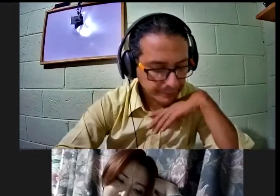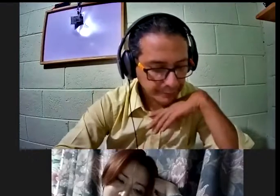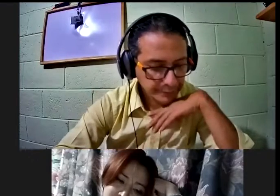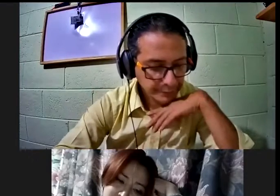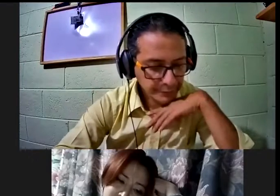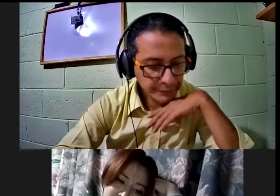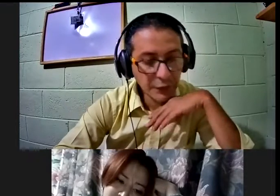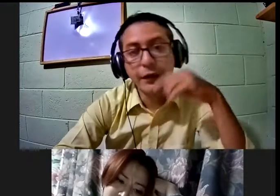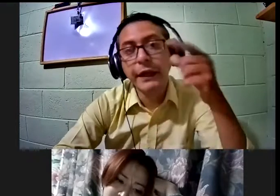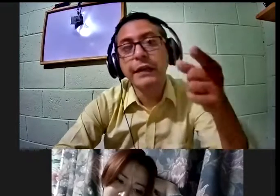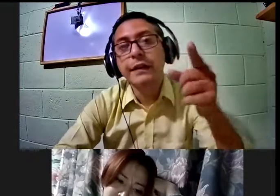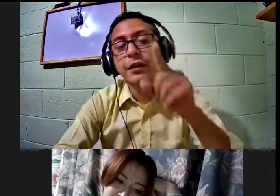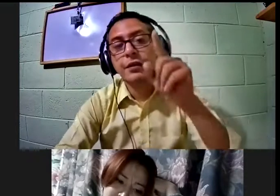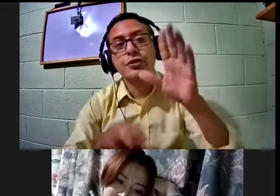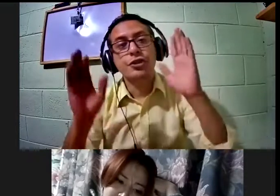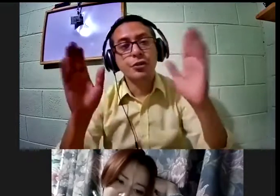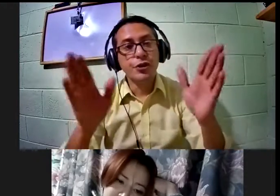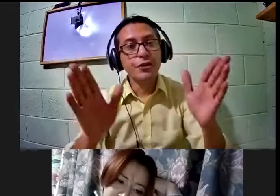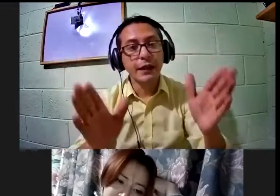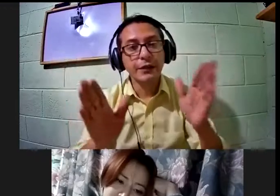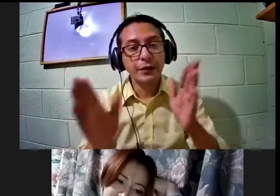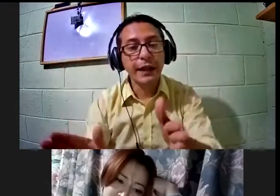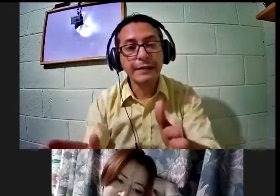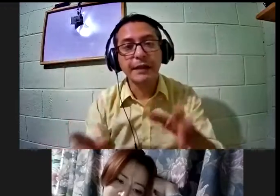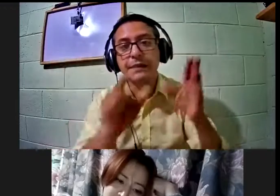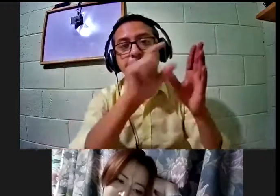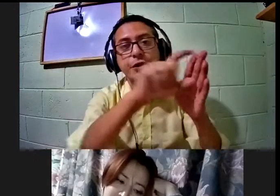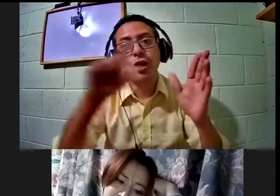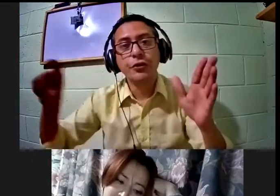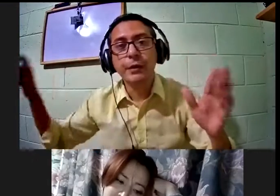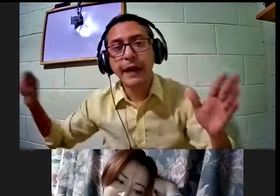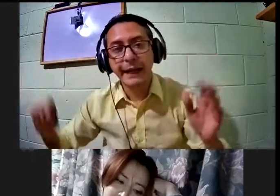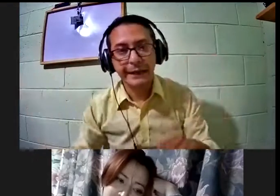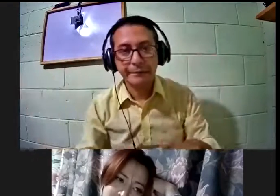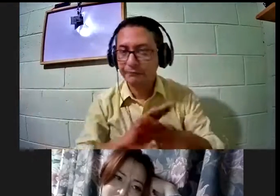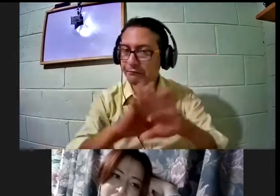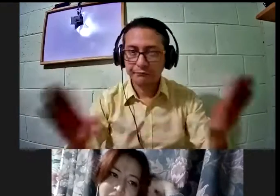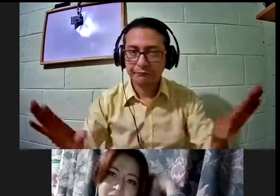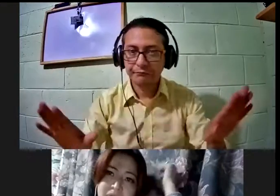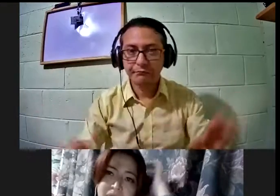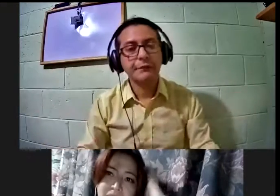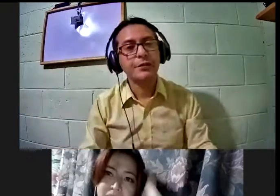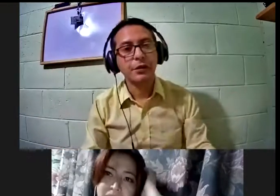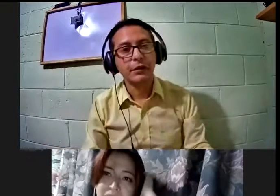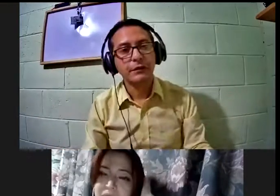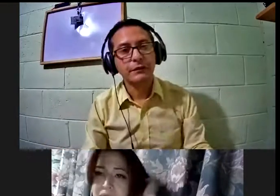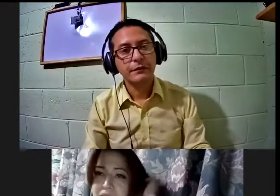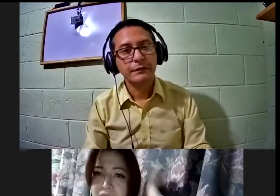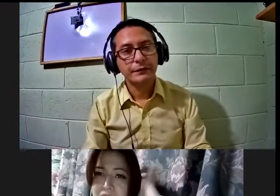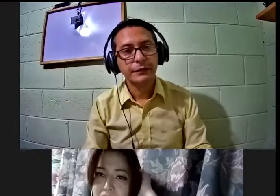the bank. Okay. You just tell your classmates, go to the bank. That's